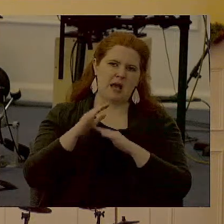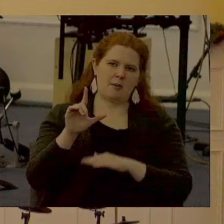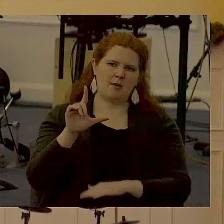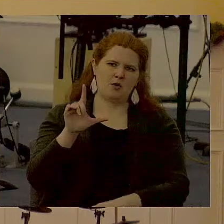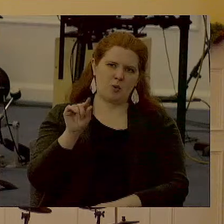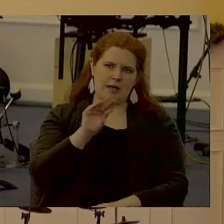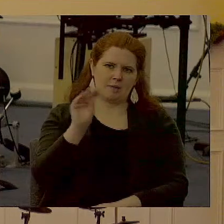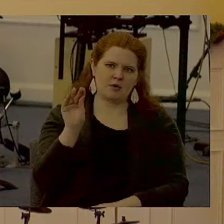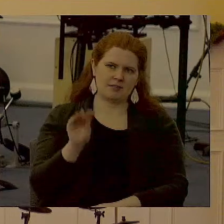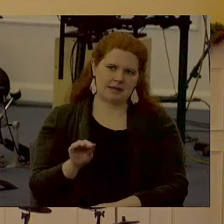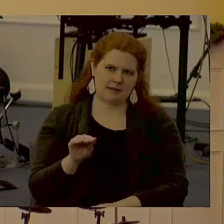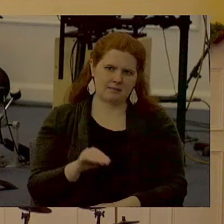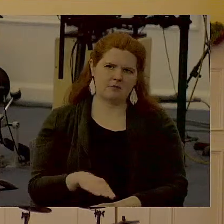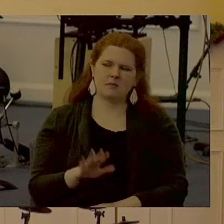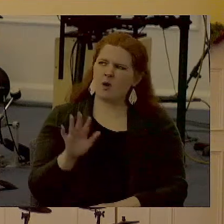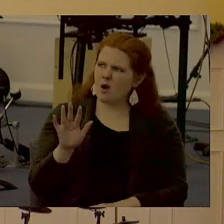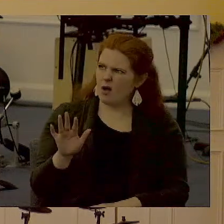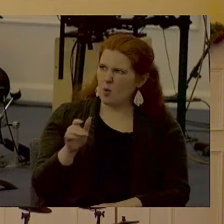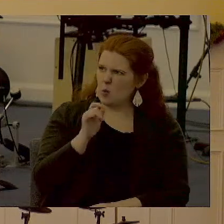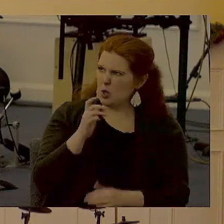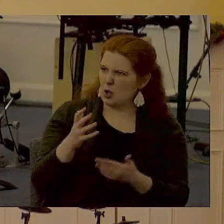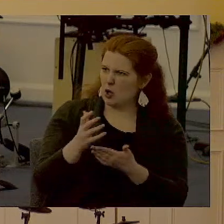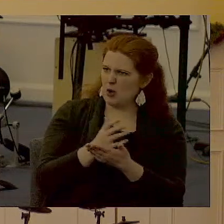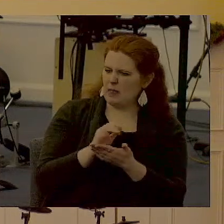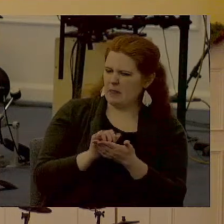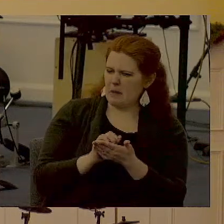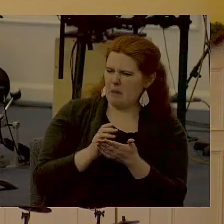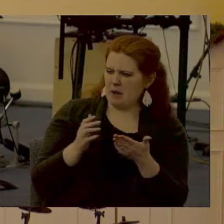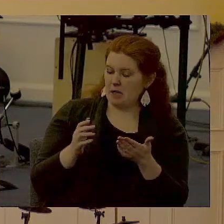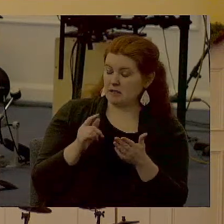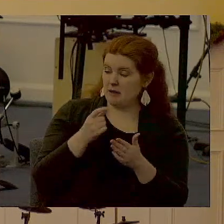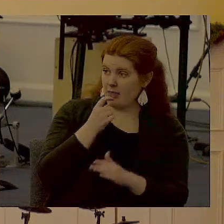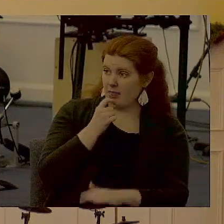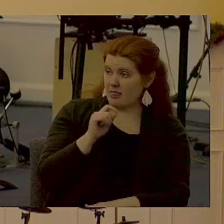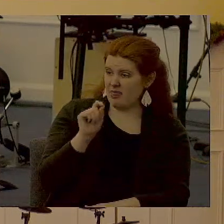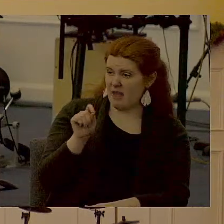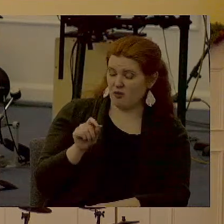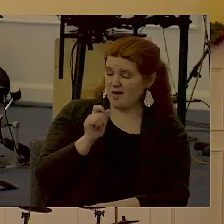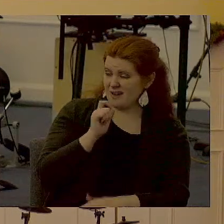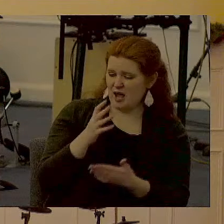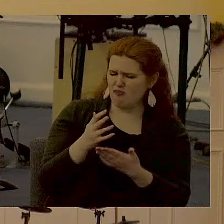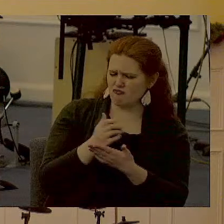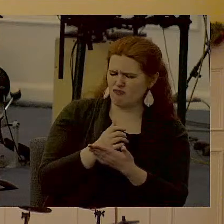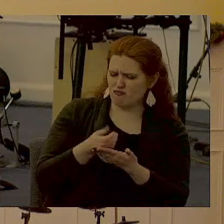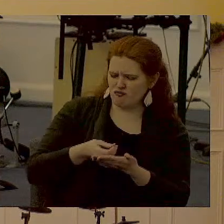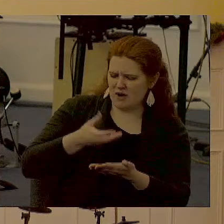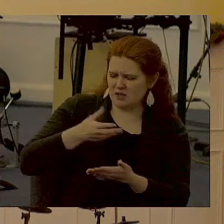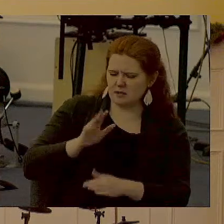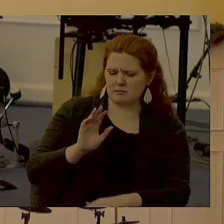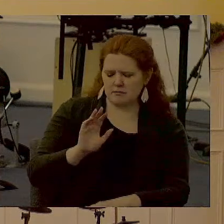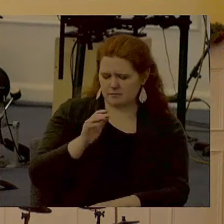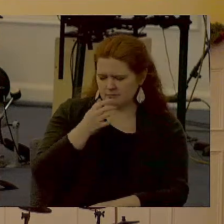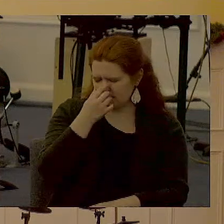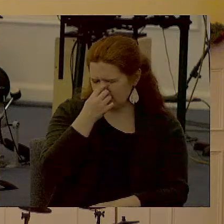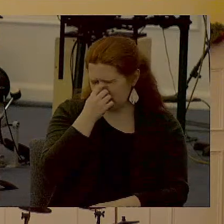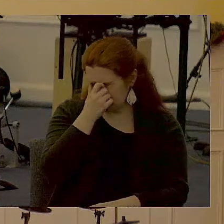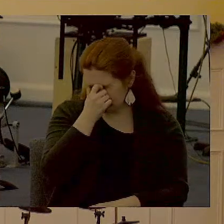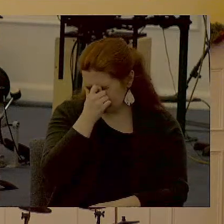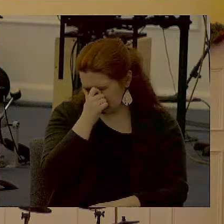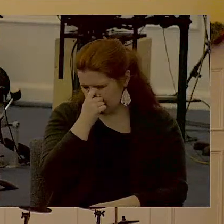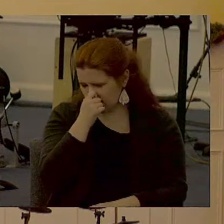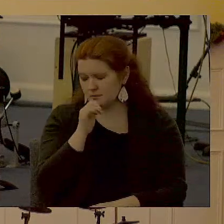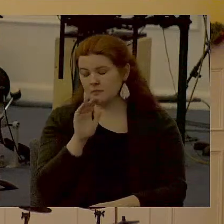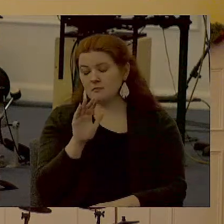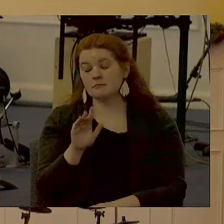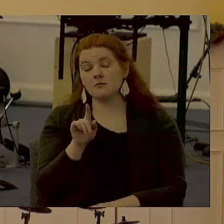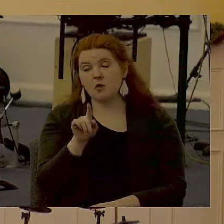people. Now you say, well, we don't make that much, so therefore we're not rich. Let's zoom out. If